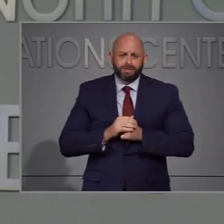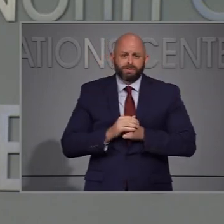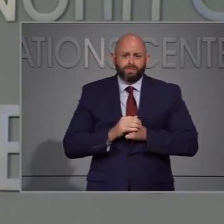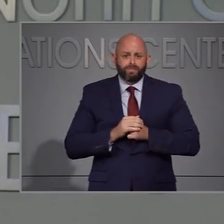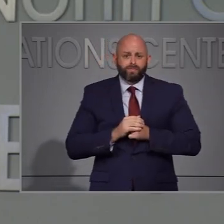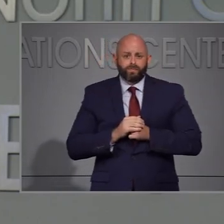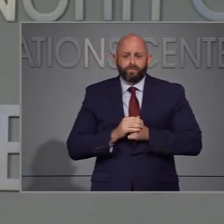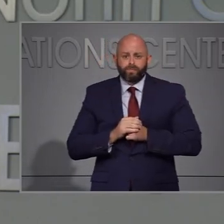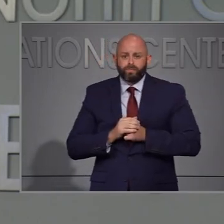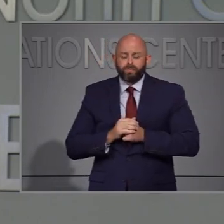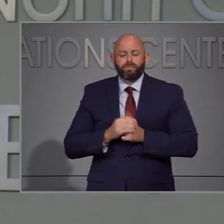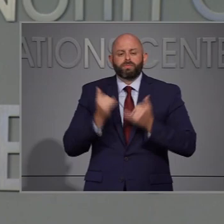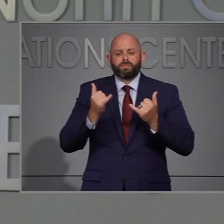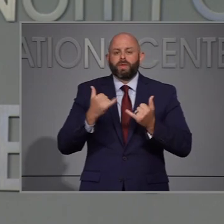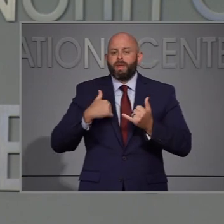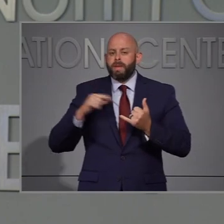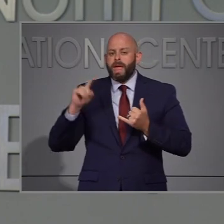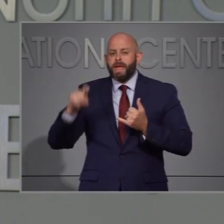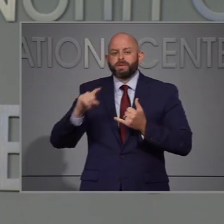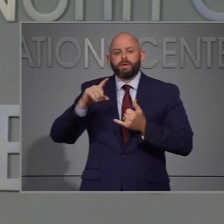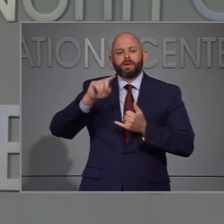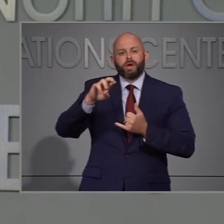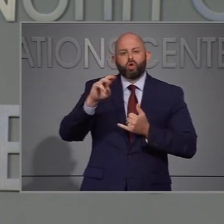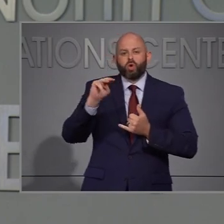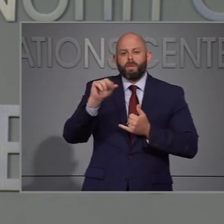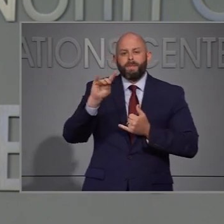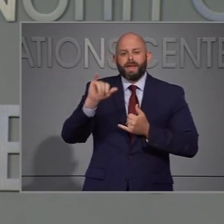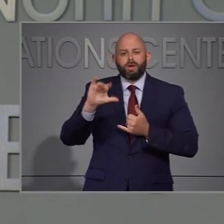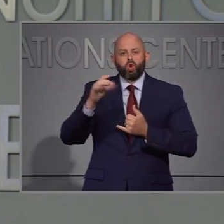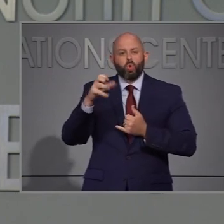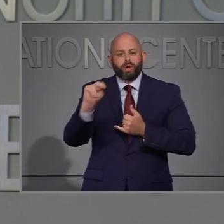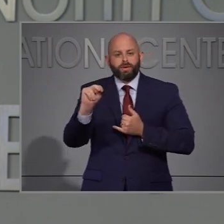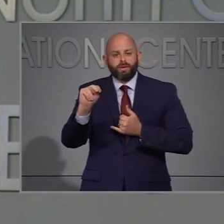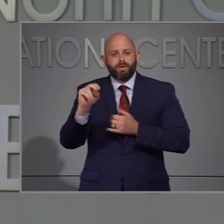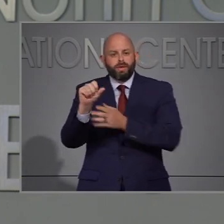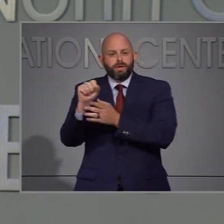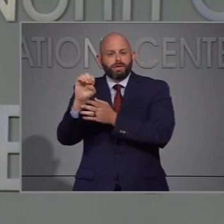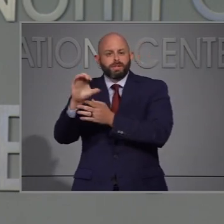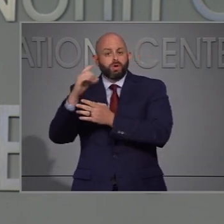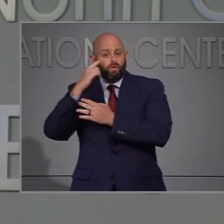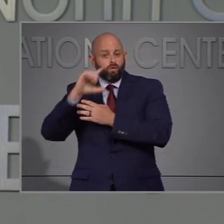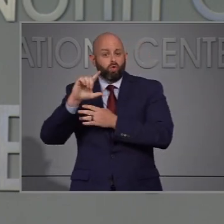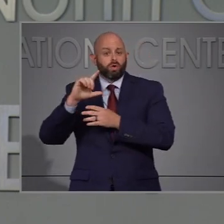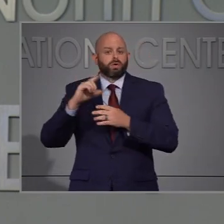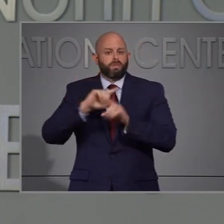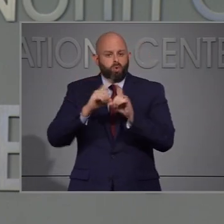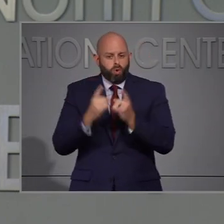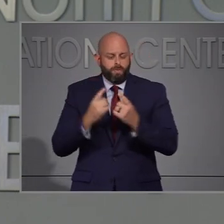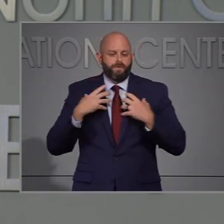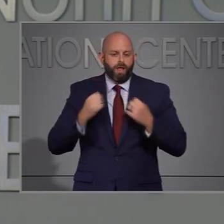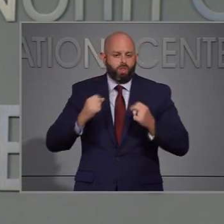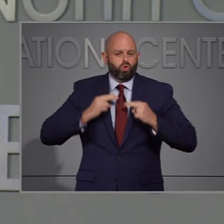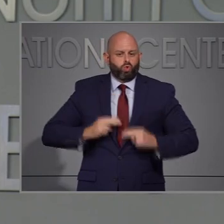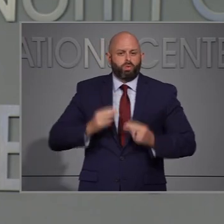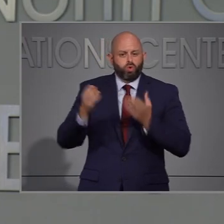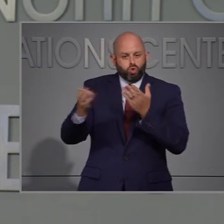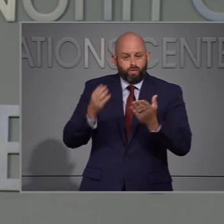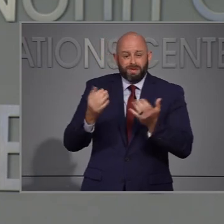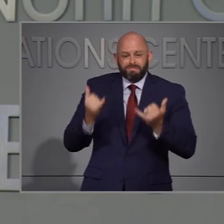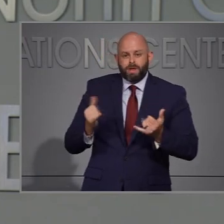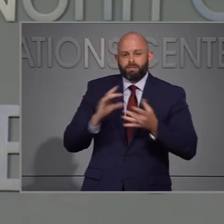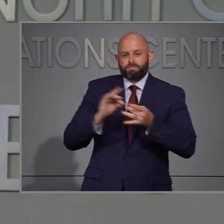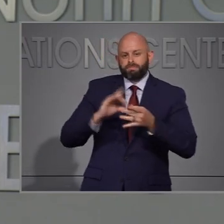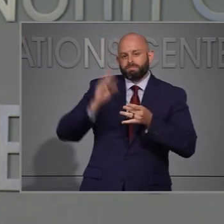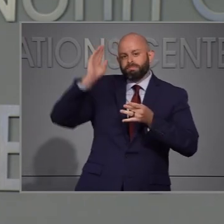now like to ask Dr. Mandy Cohen, our Secretary of our Department of Health and Human Services, to say a few